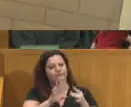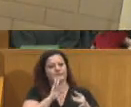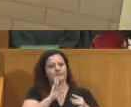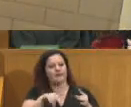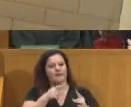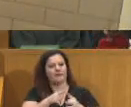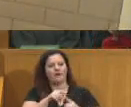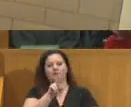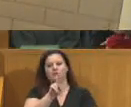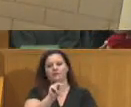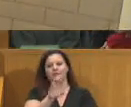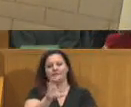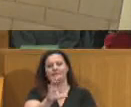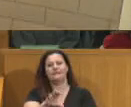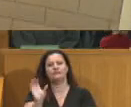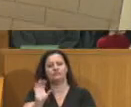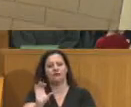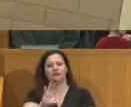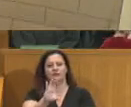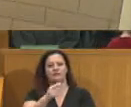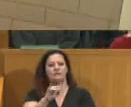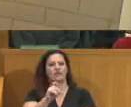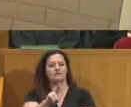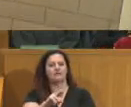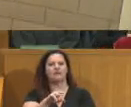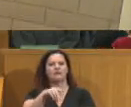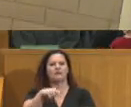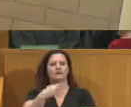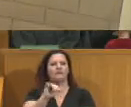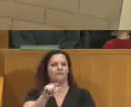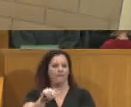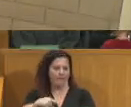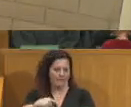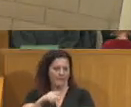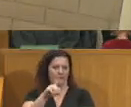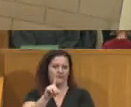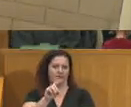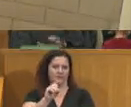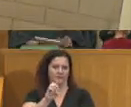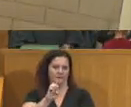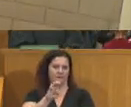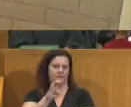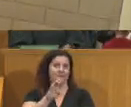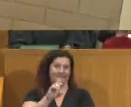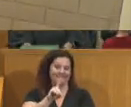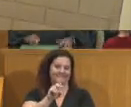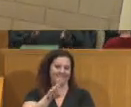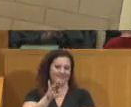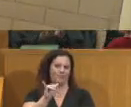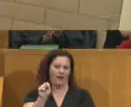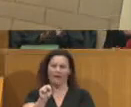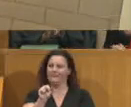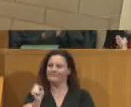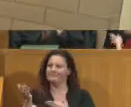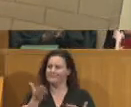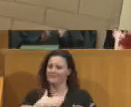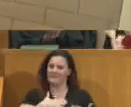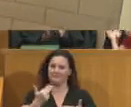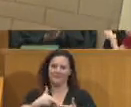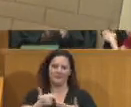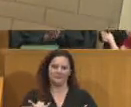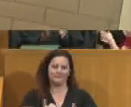born in Southside Homes. And when I get up every day, I think about everyone that's in this room and all of the people